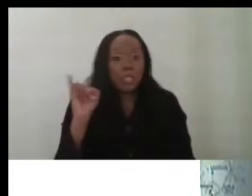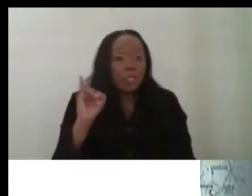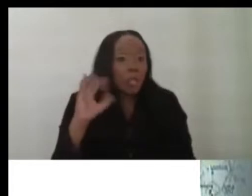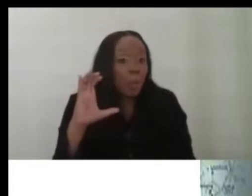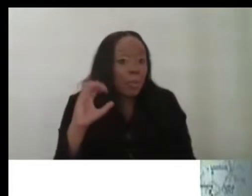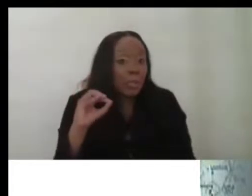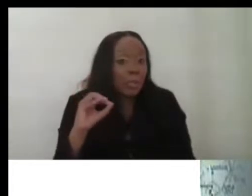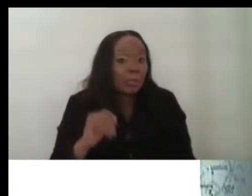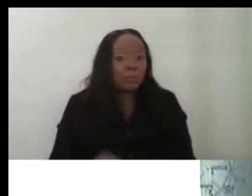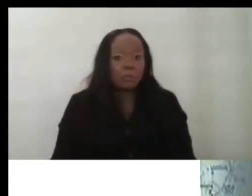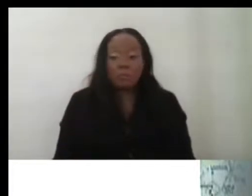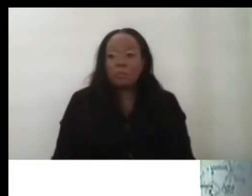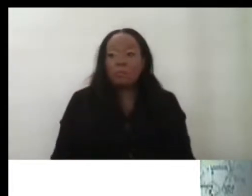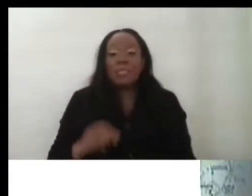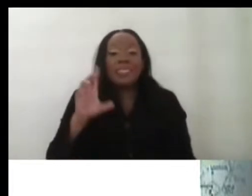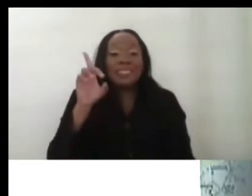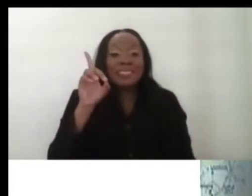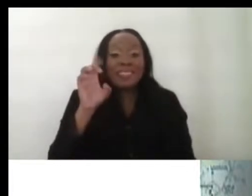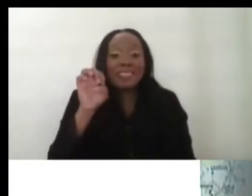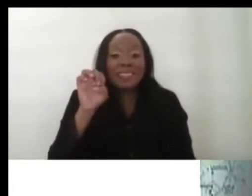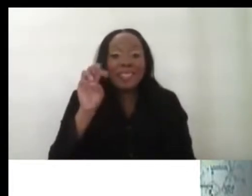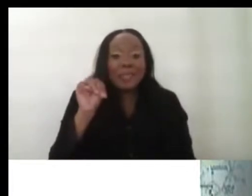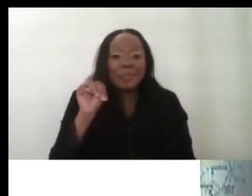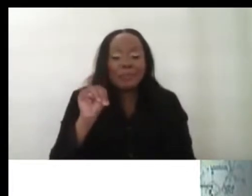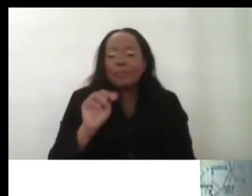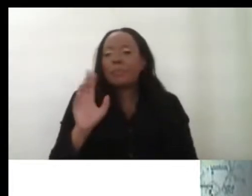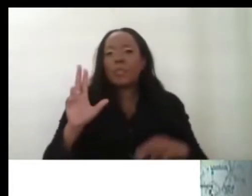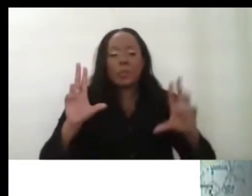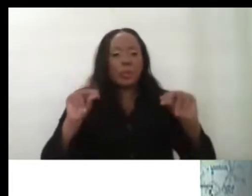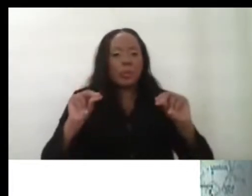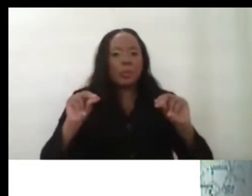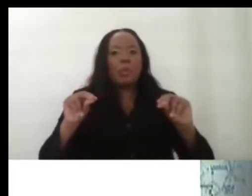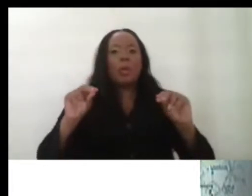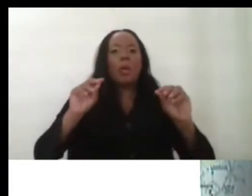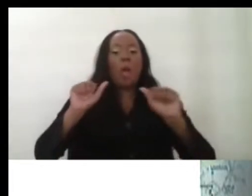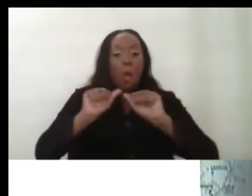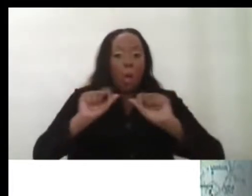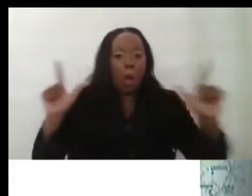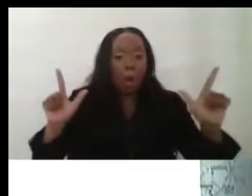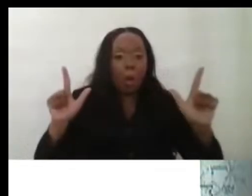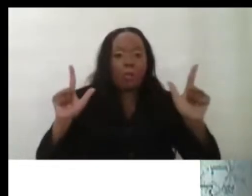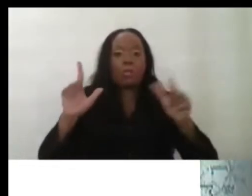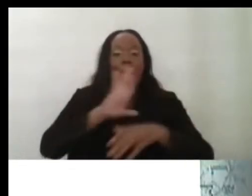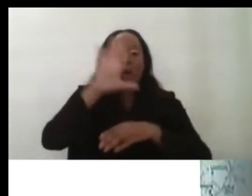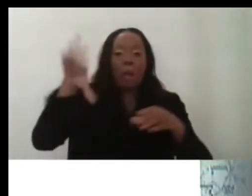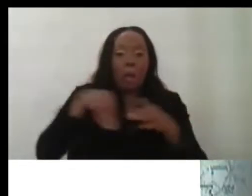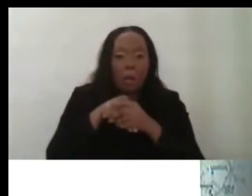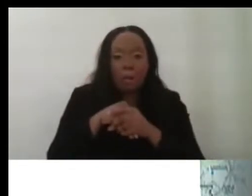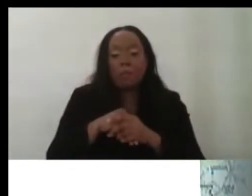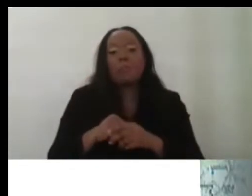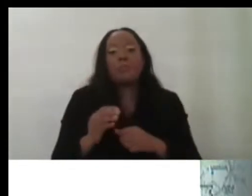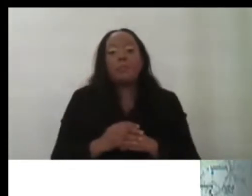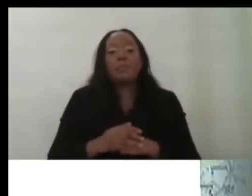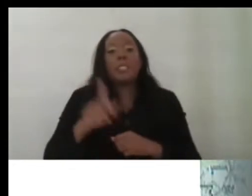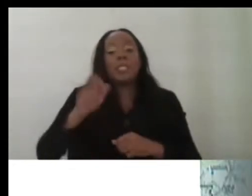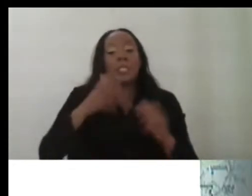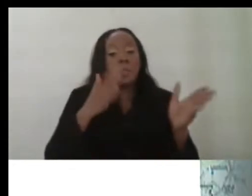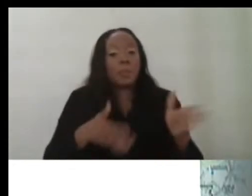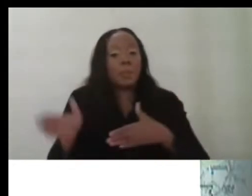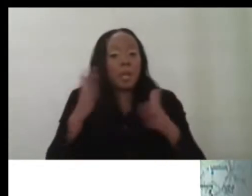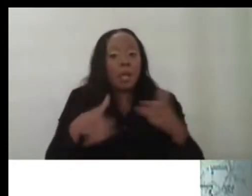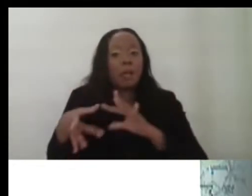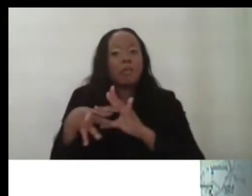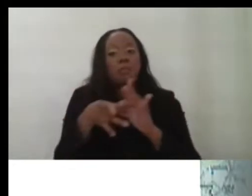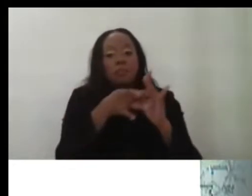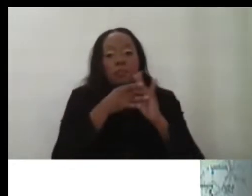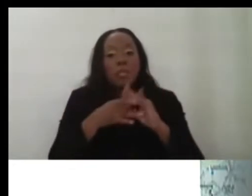shared responsibility. So, as we begin this season, let's do so with a spirit of awareness, readiness, and unity.